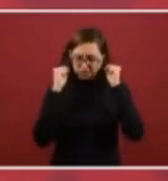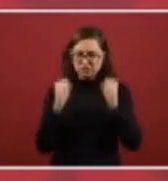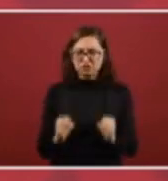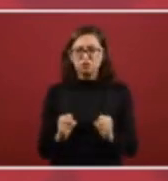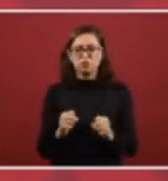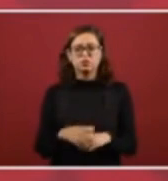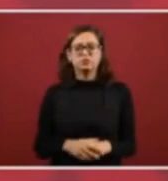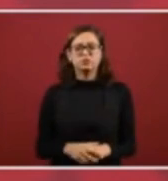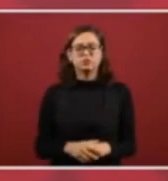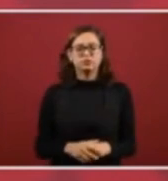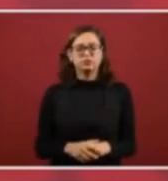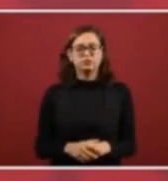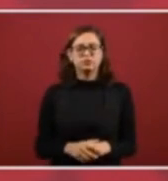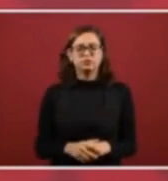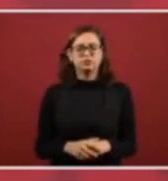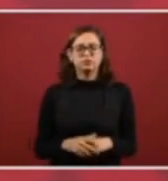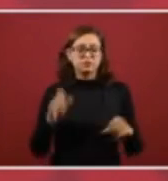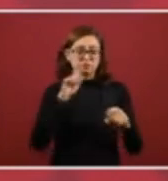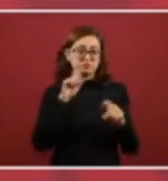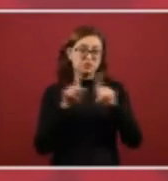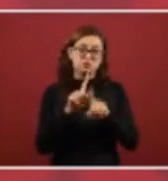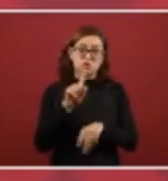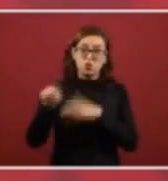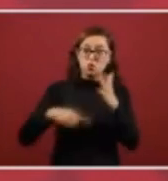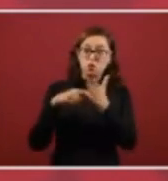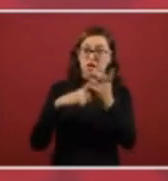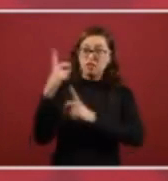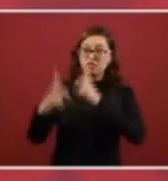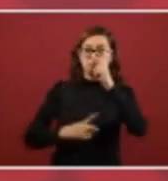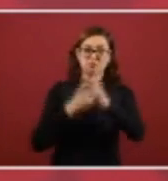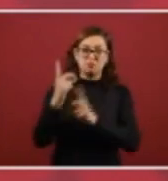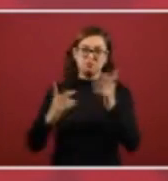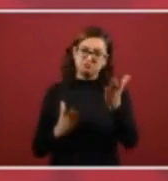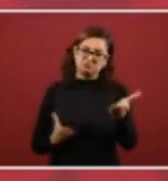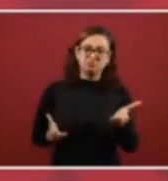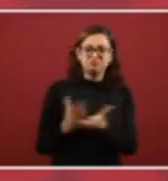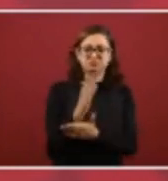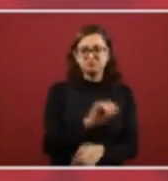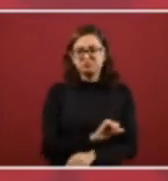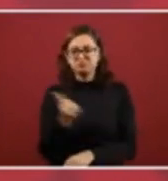sports and not to invade the areas of sports.